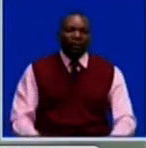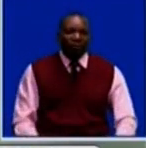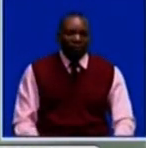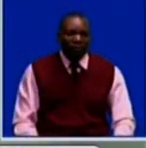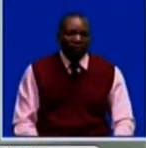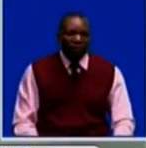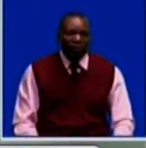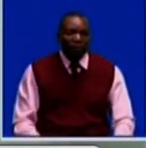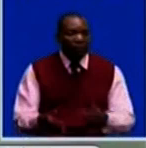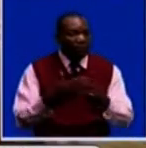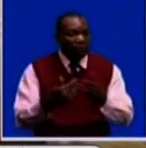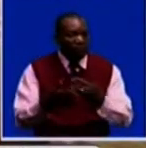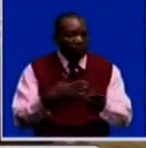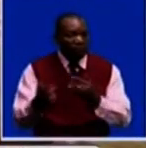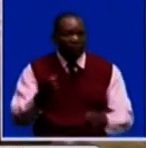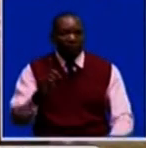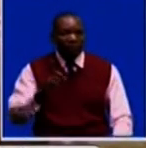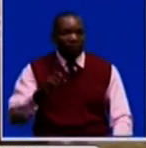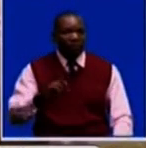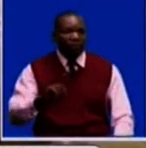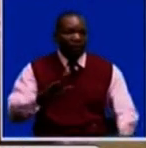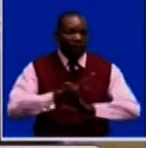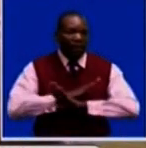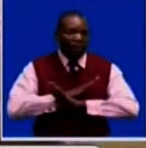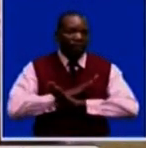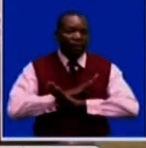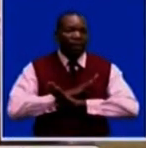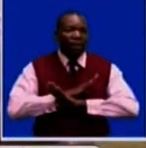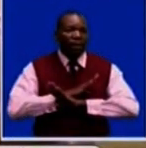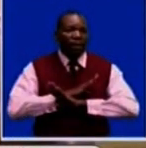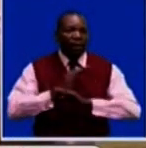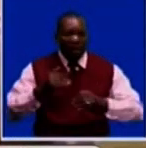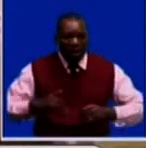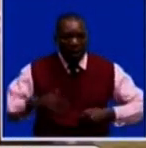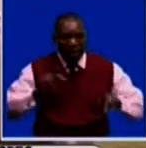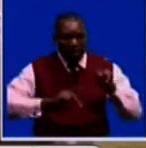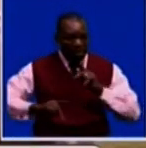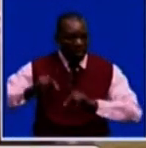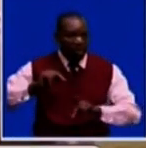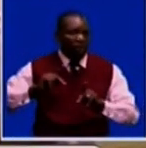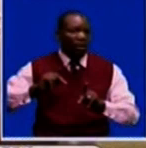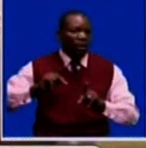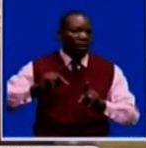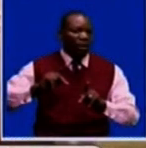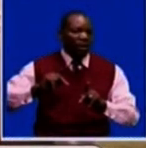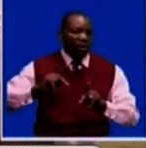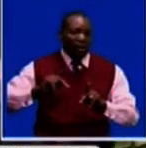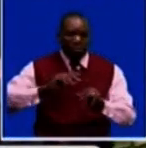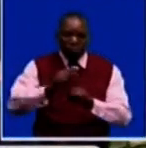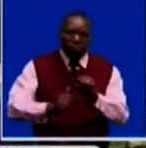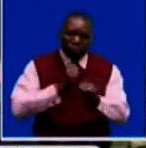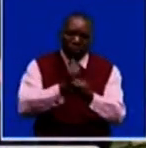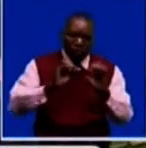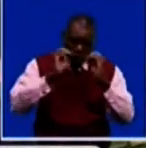And it's not easy in Zambia for young people to come up and set up an organization such